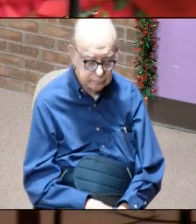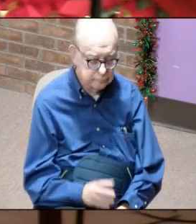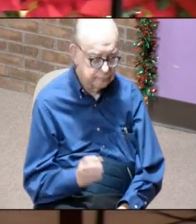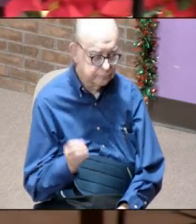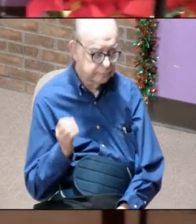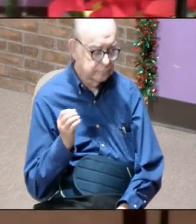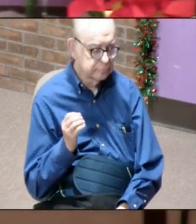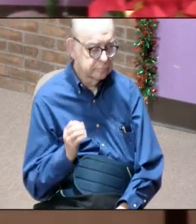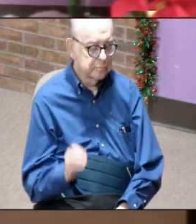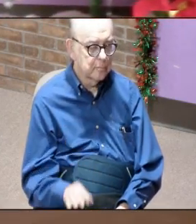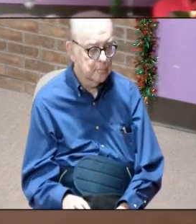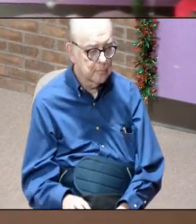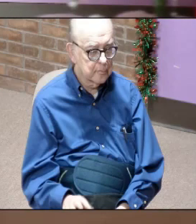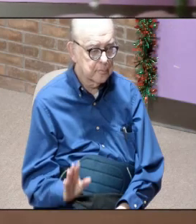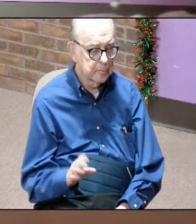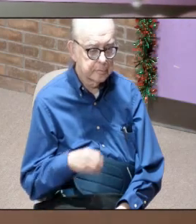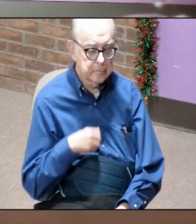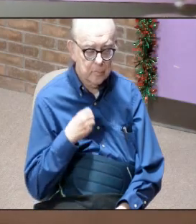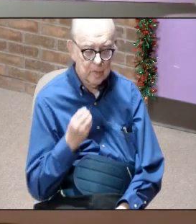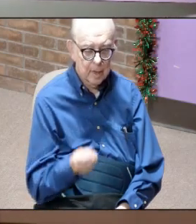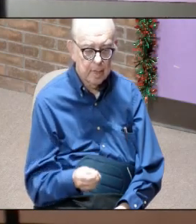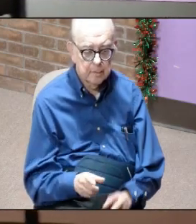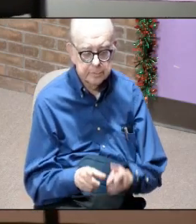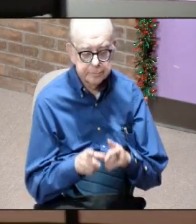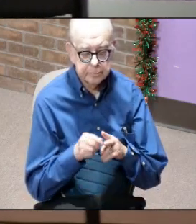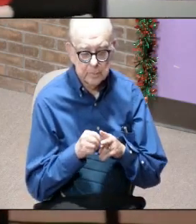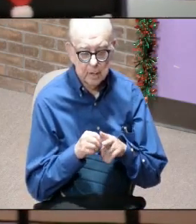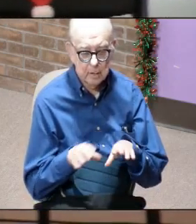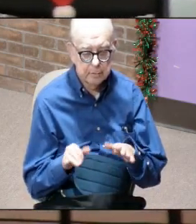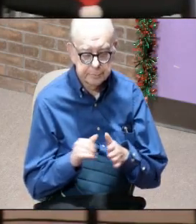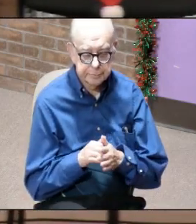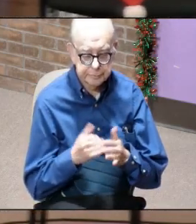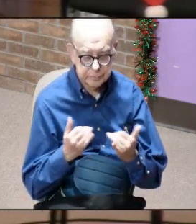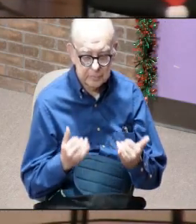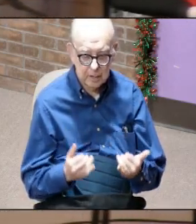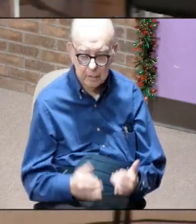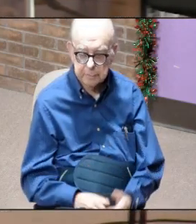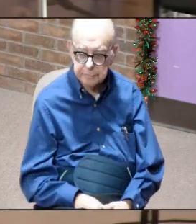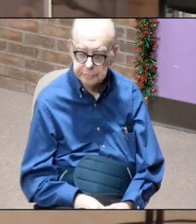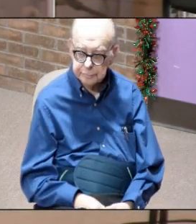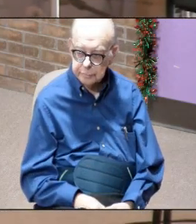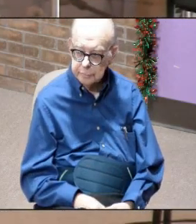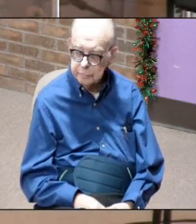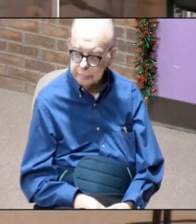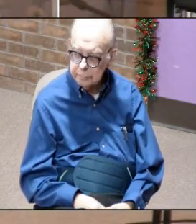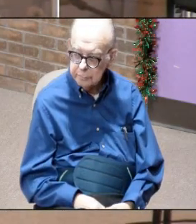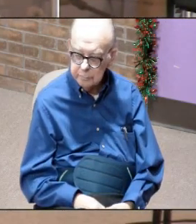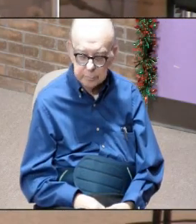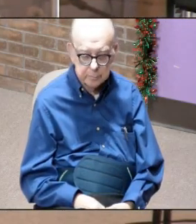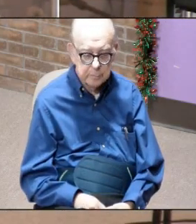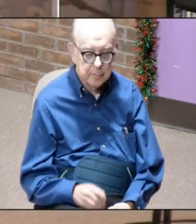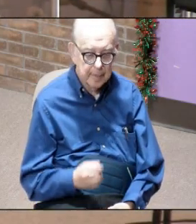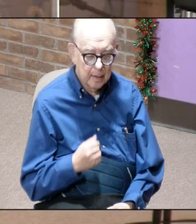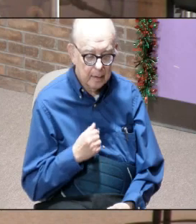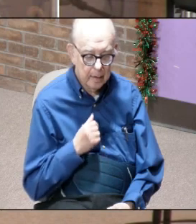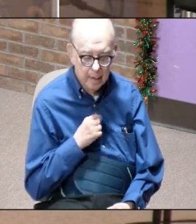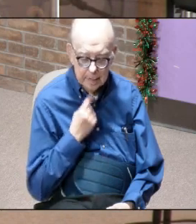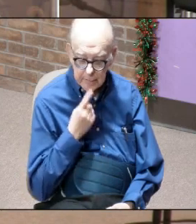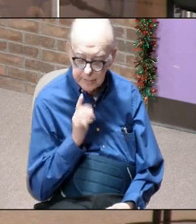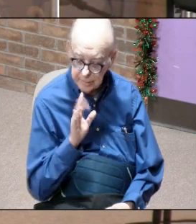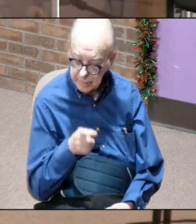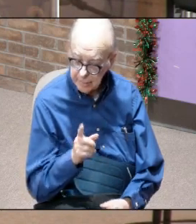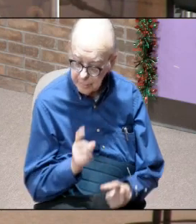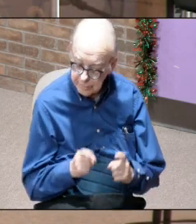And I'll give you an option. You can do that today, okay? And I won't say that you're sinning,